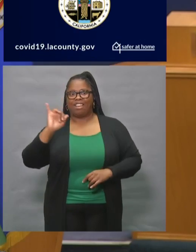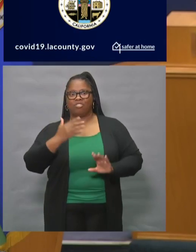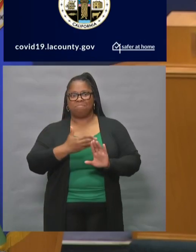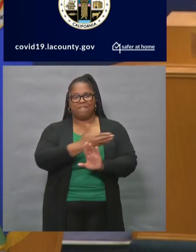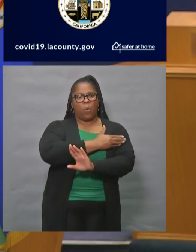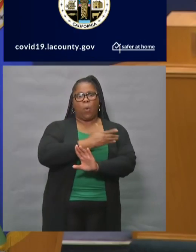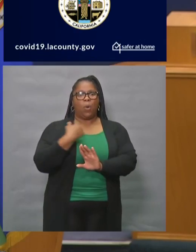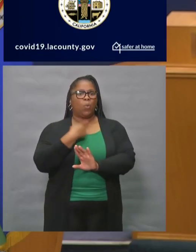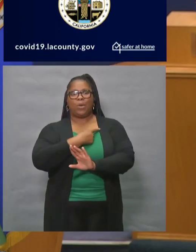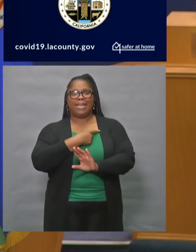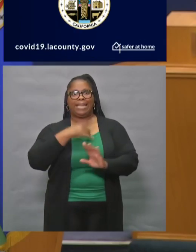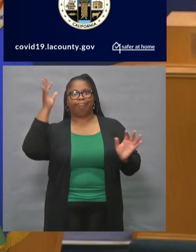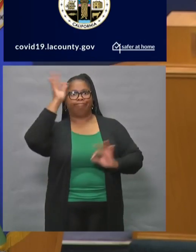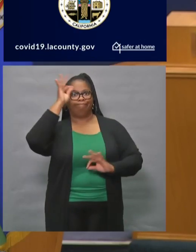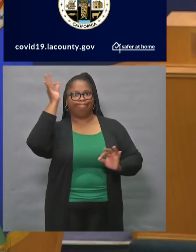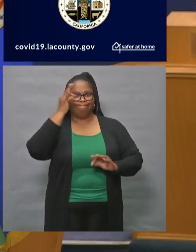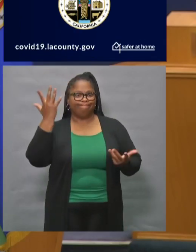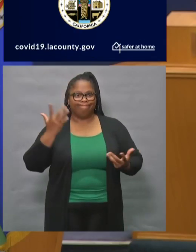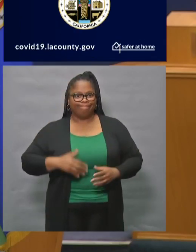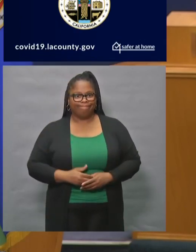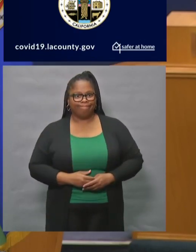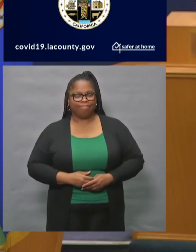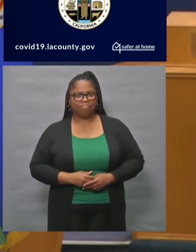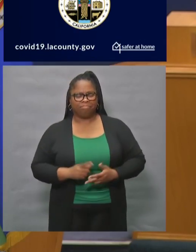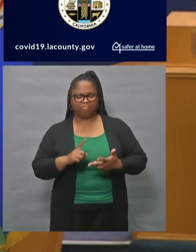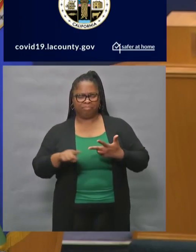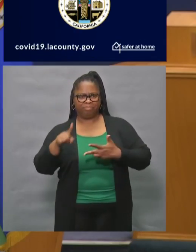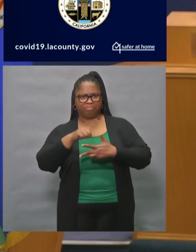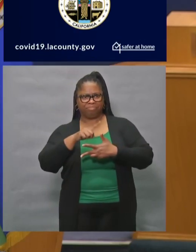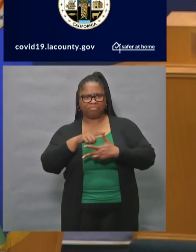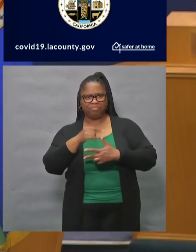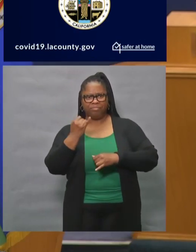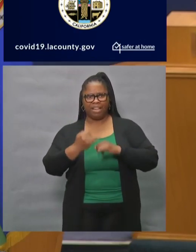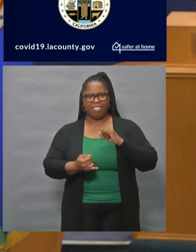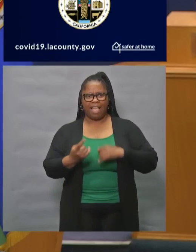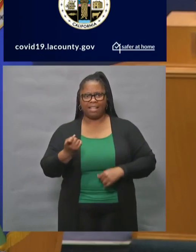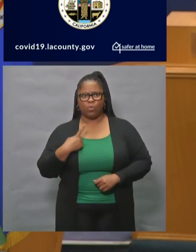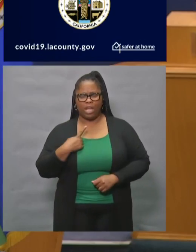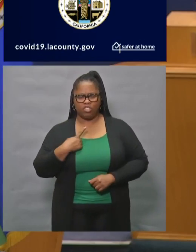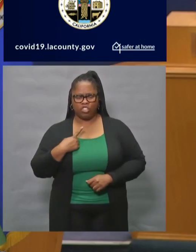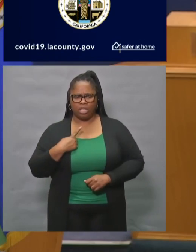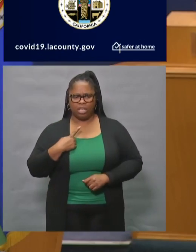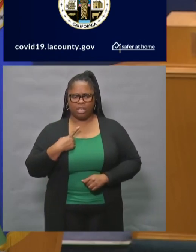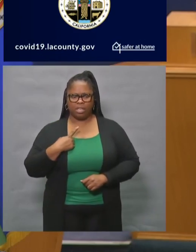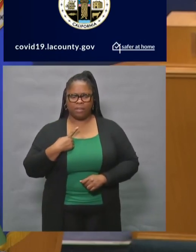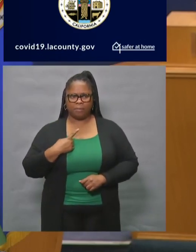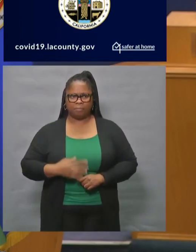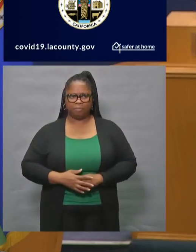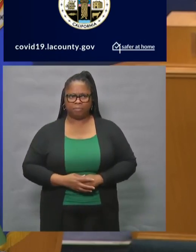diagnose. And then the last question that you asked was,